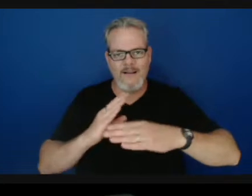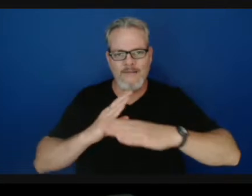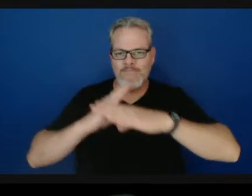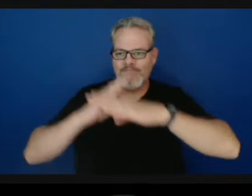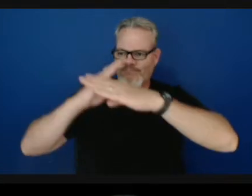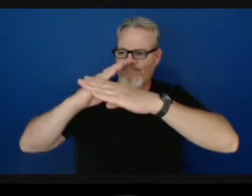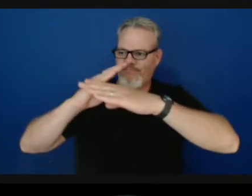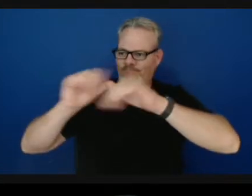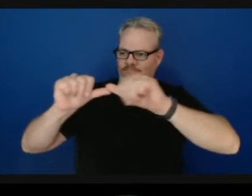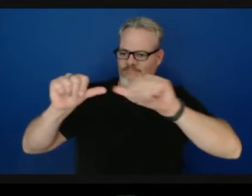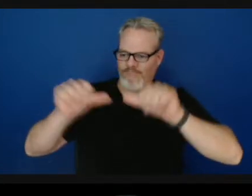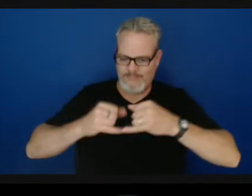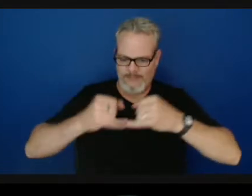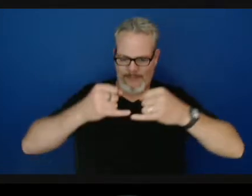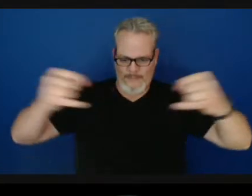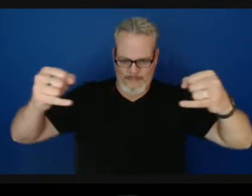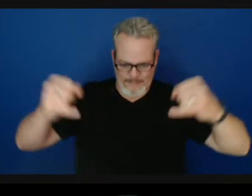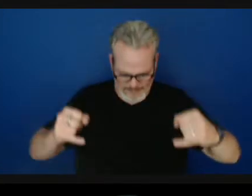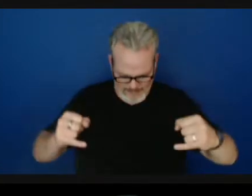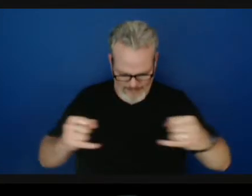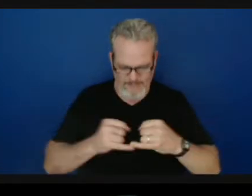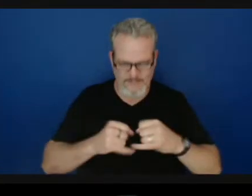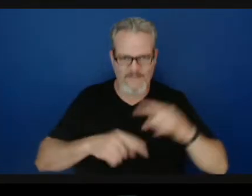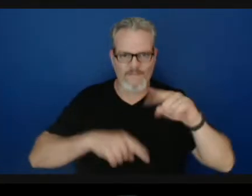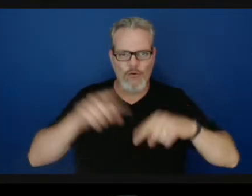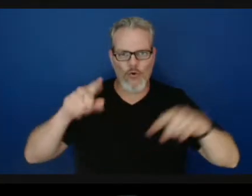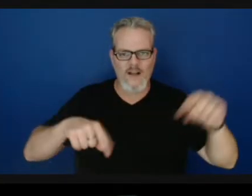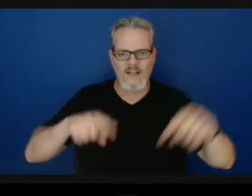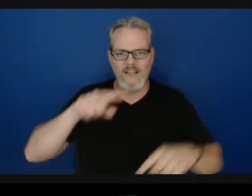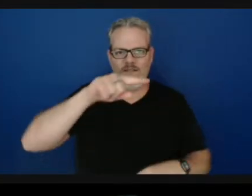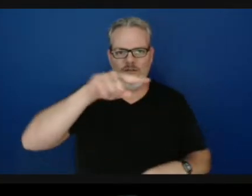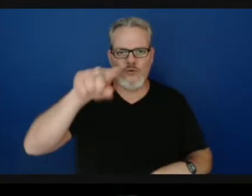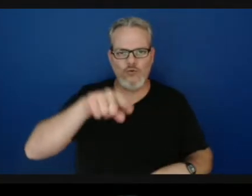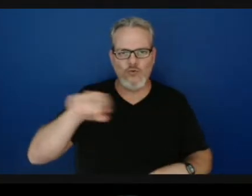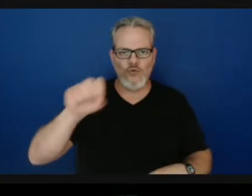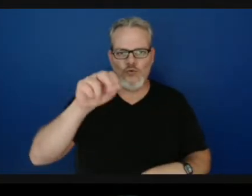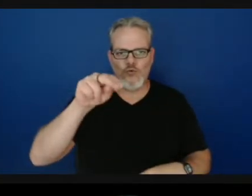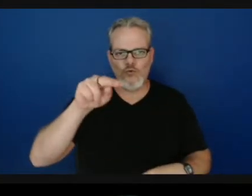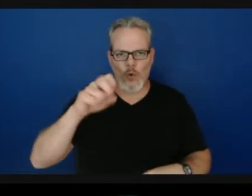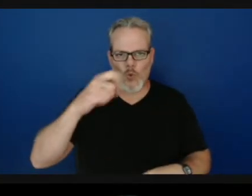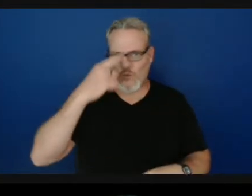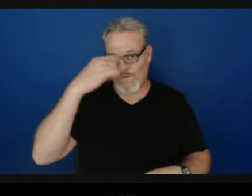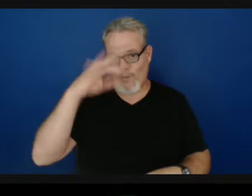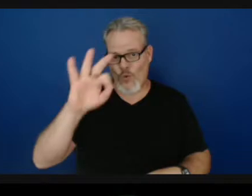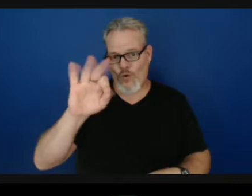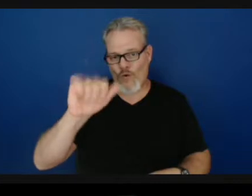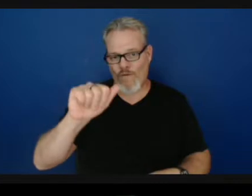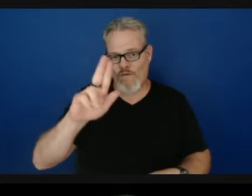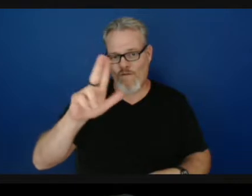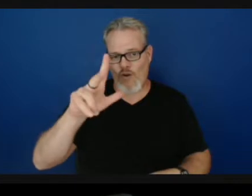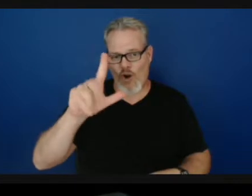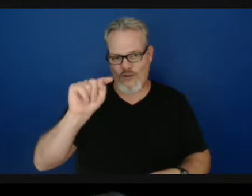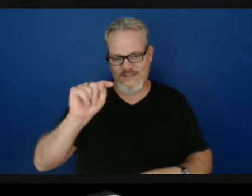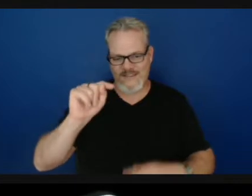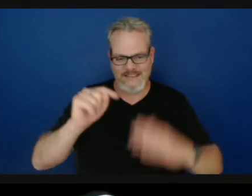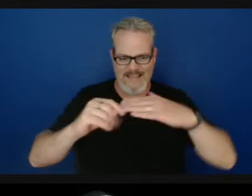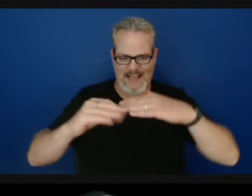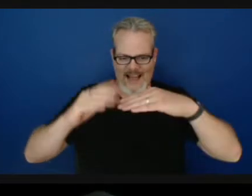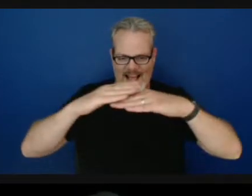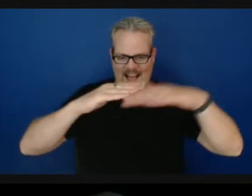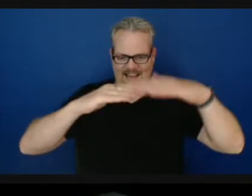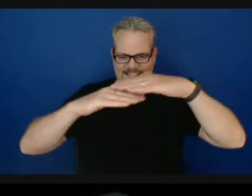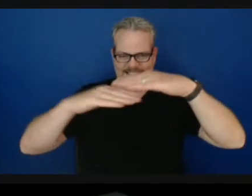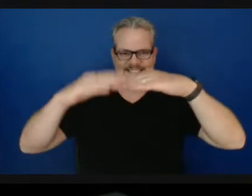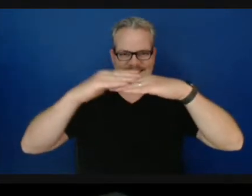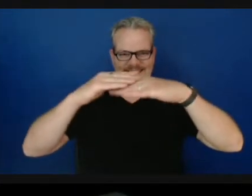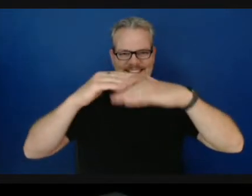this kind of zone of faults that's all stacked like a bunch of sheets in this direction like this, right? So it's got a dual role there. And